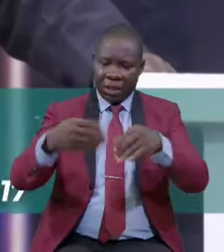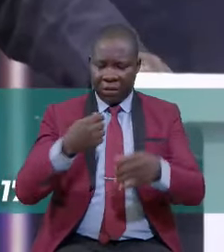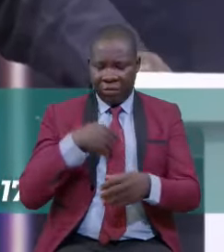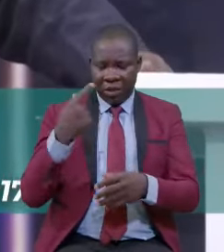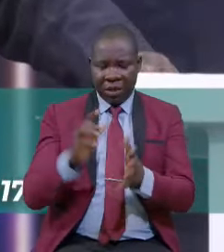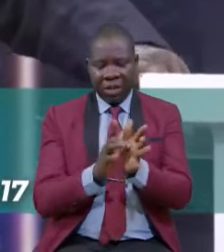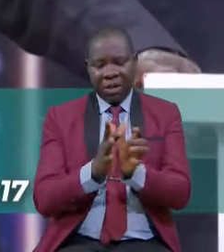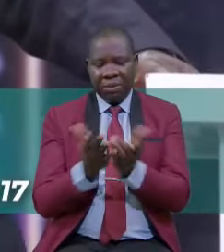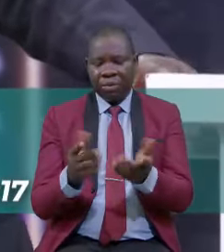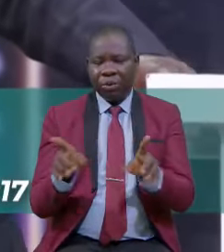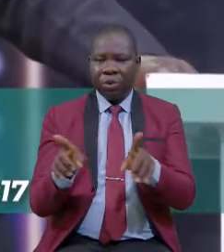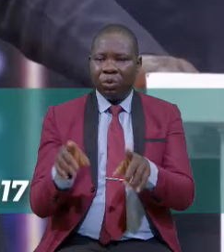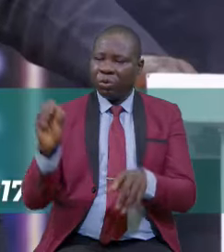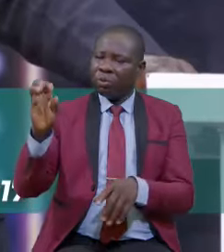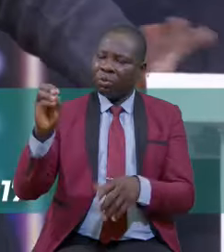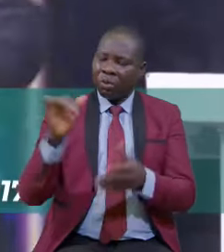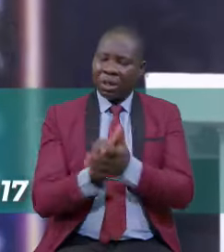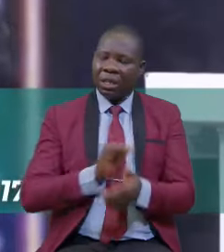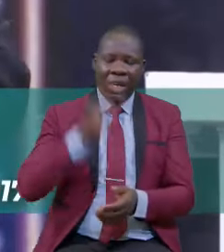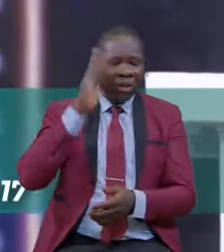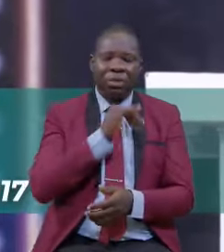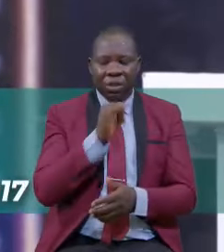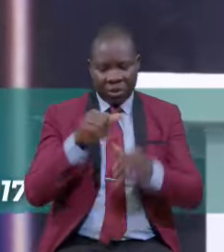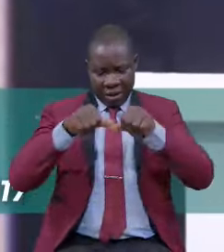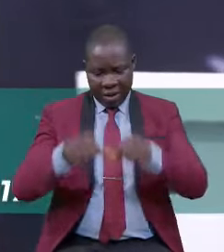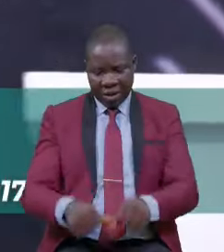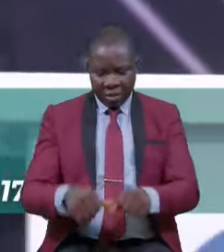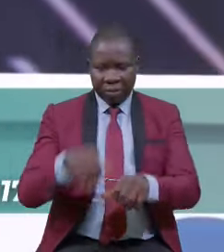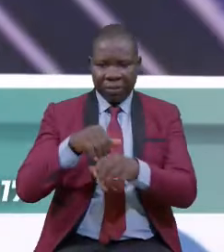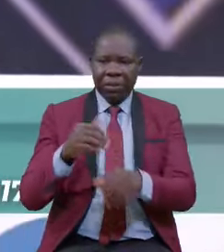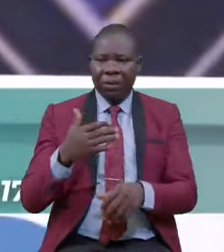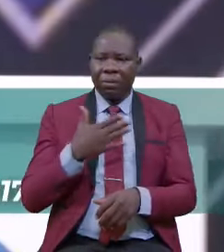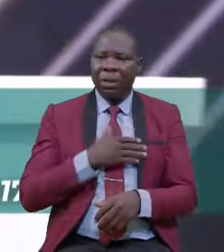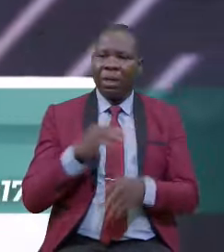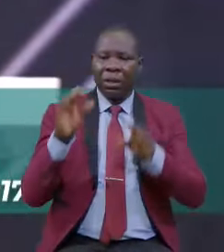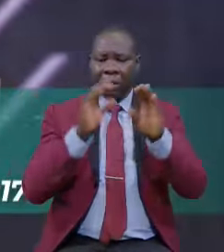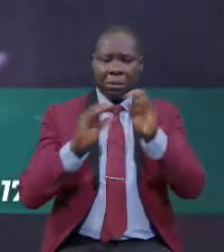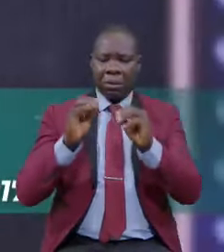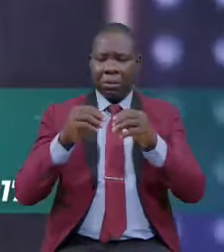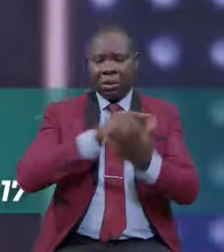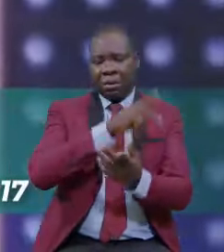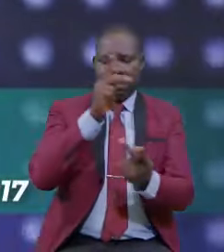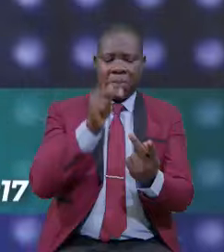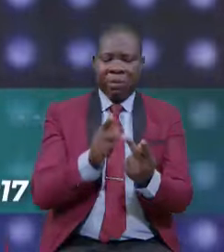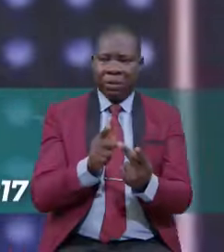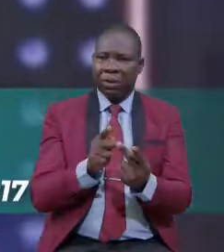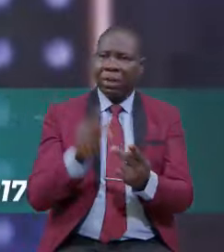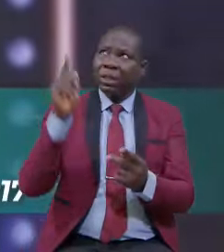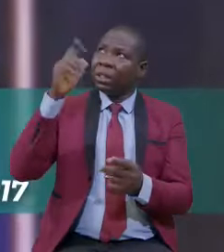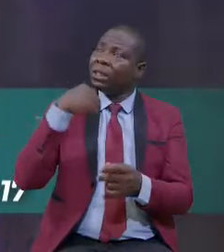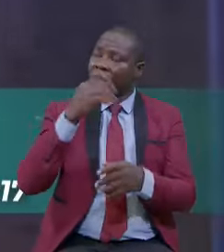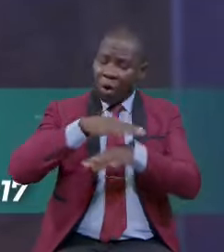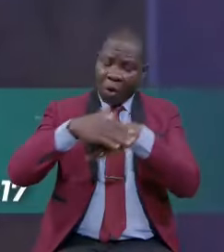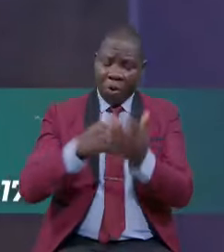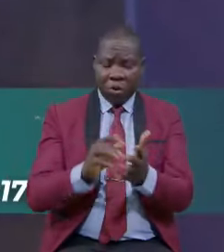remain in my imperfection? It says all scripture given by the inspiration of God